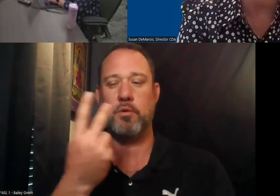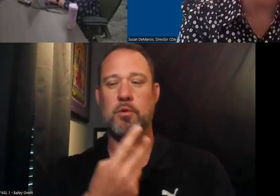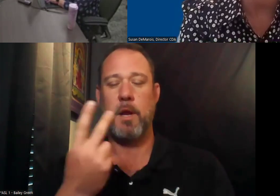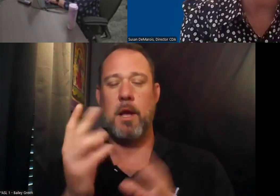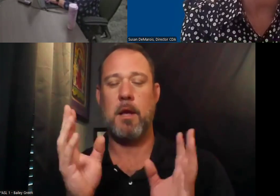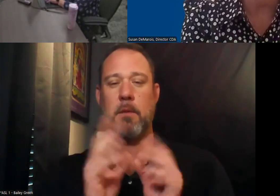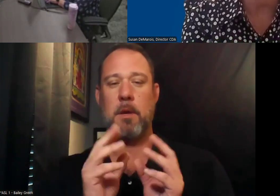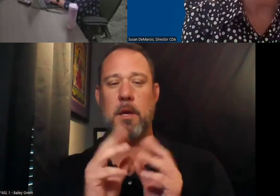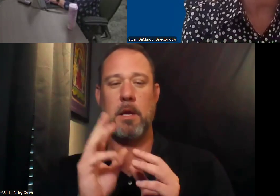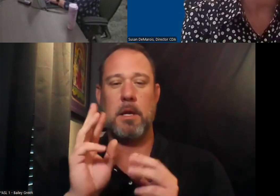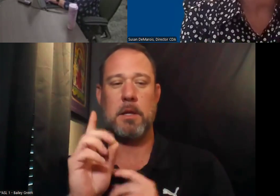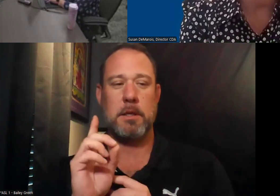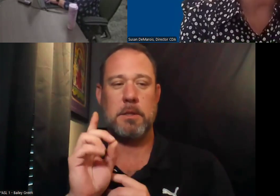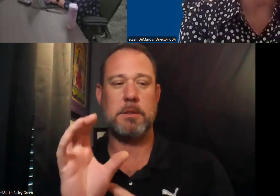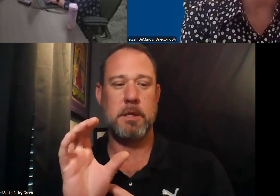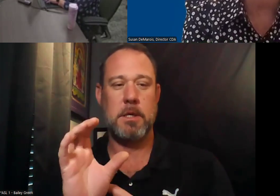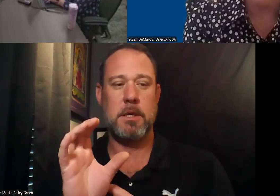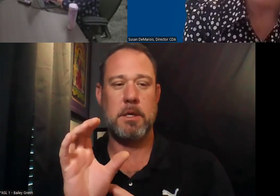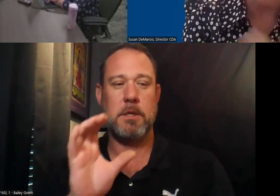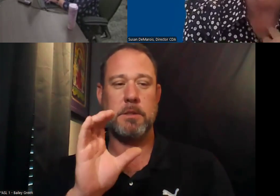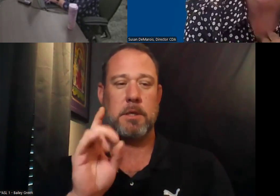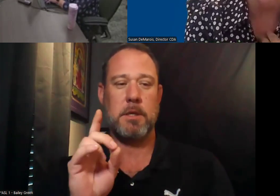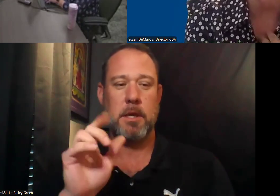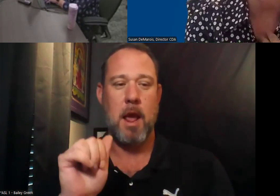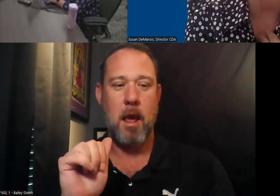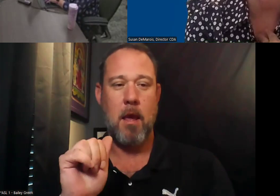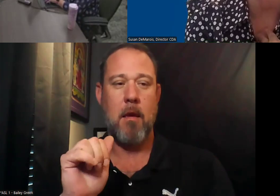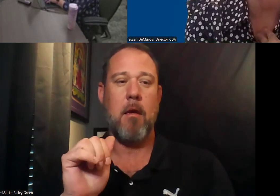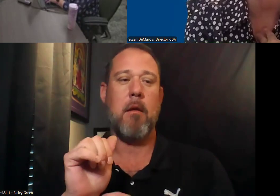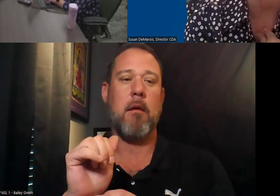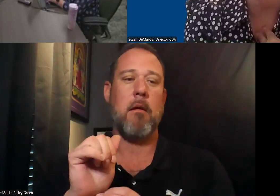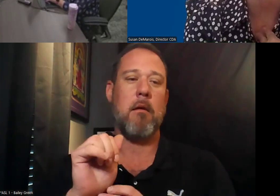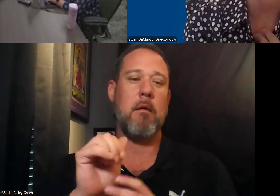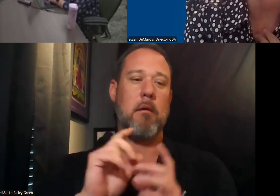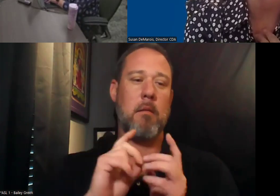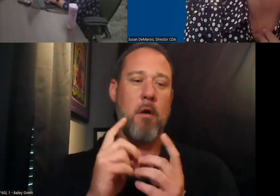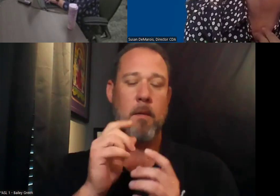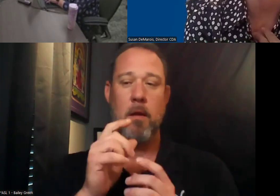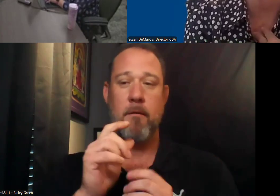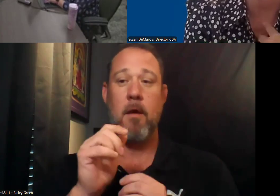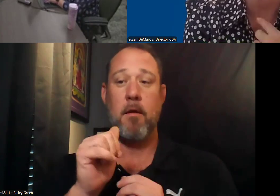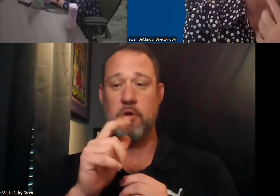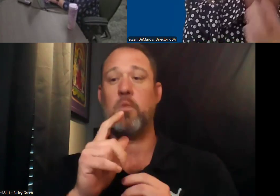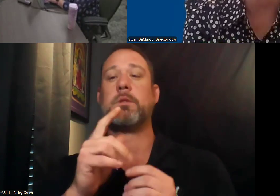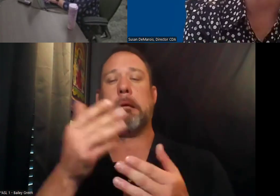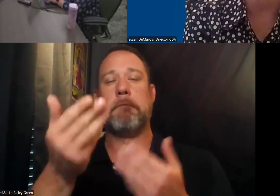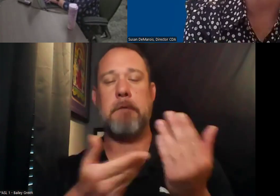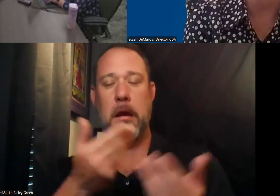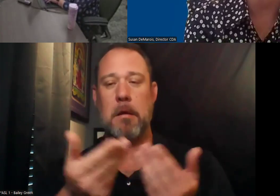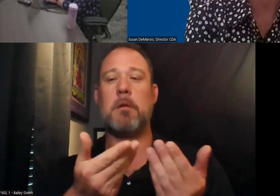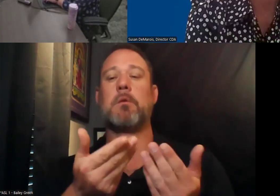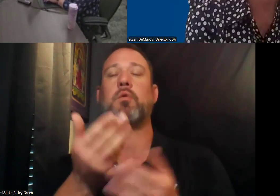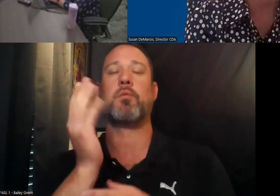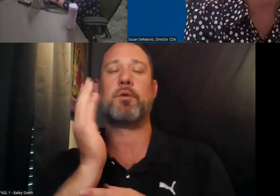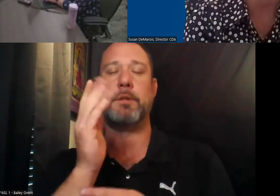in Washington, D.C. CDA, our California Department of Aging, was invited to present about our grant that